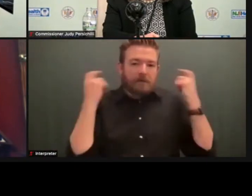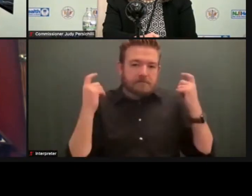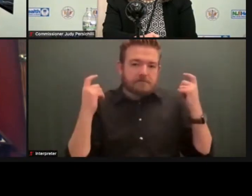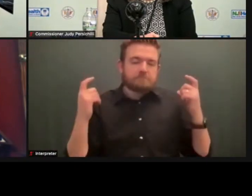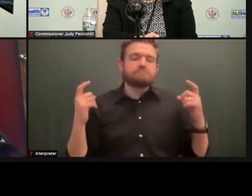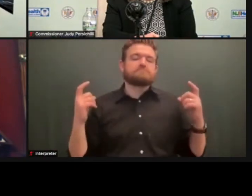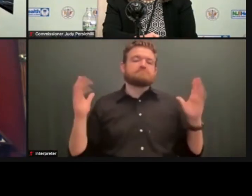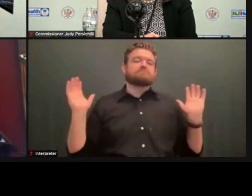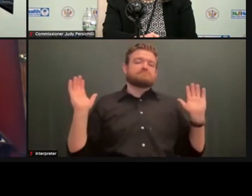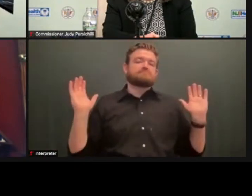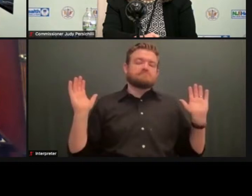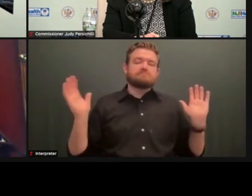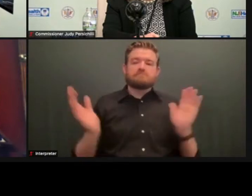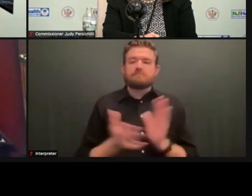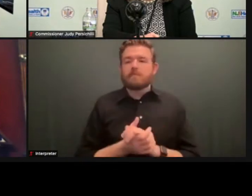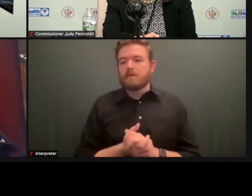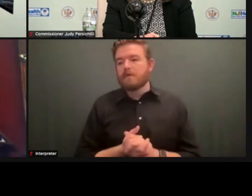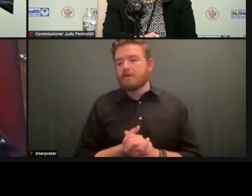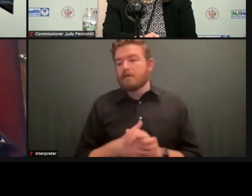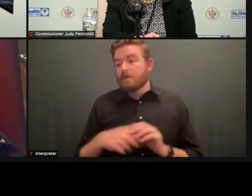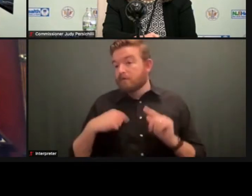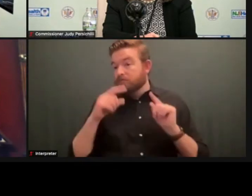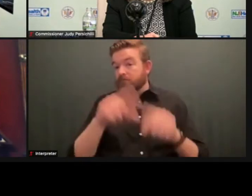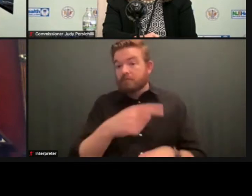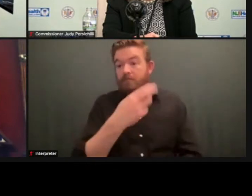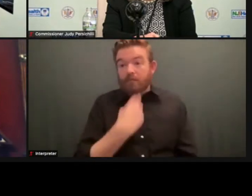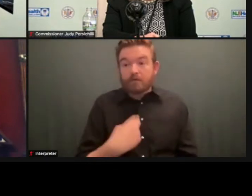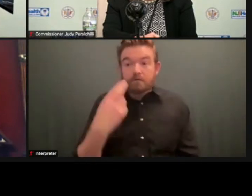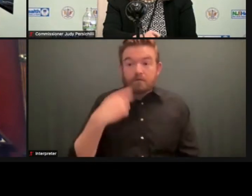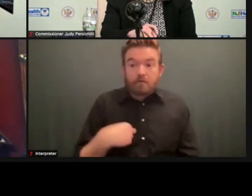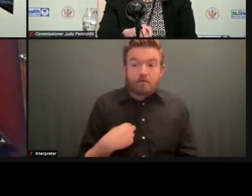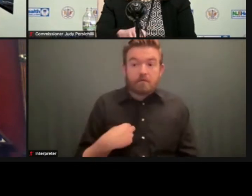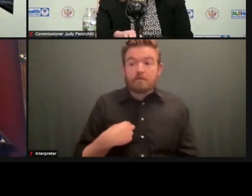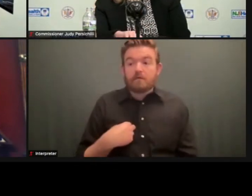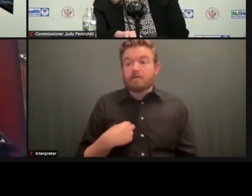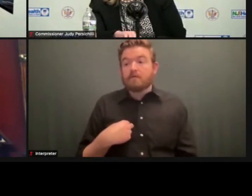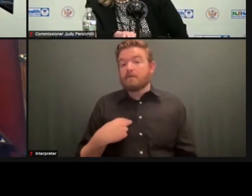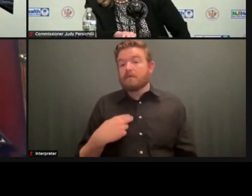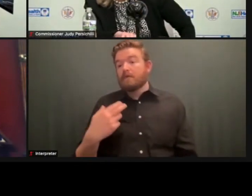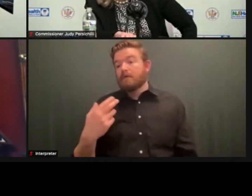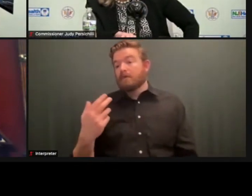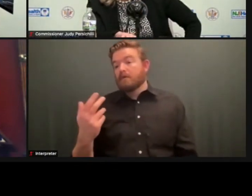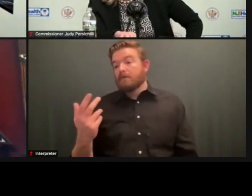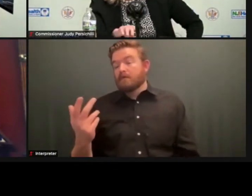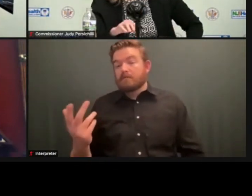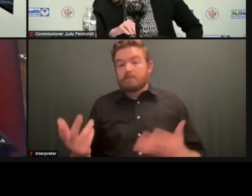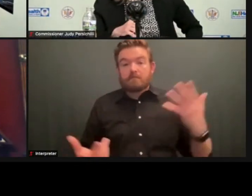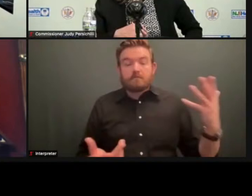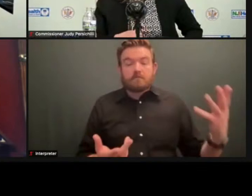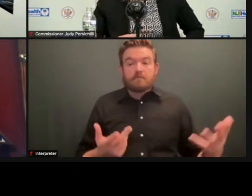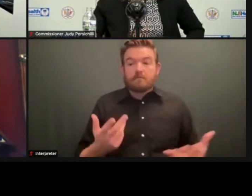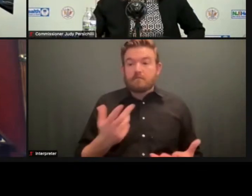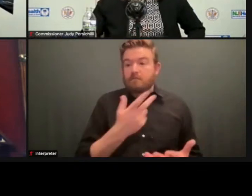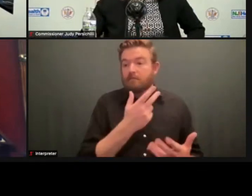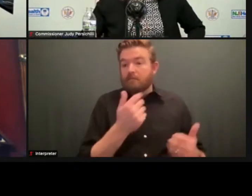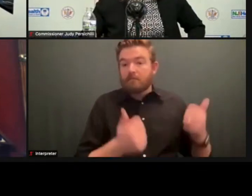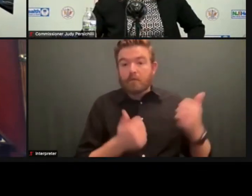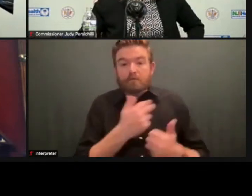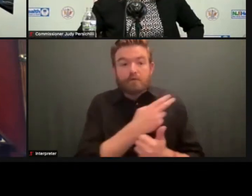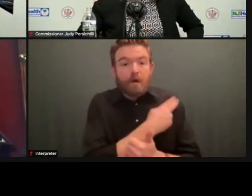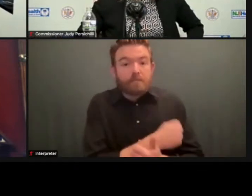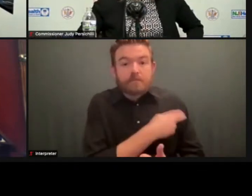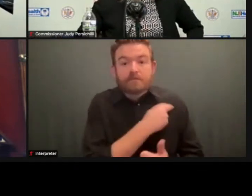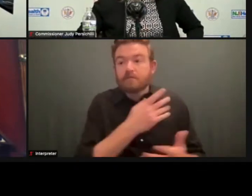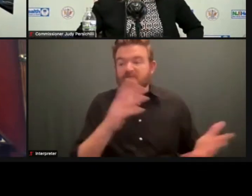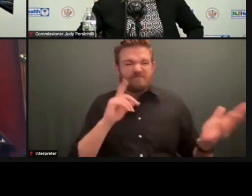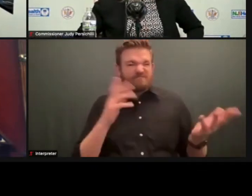cases between whether I go to restaurant A or restaurant B or hospital A or hospital B. And that's the way we had wanted it. So the